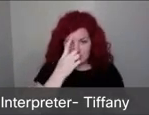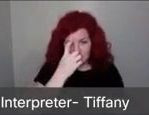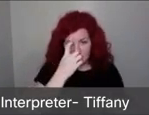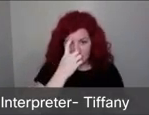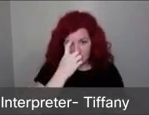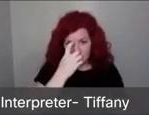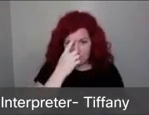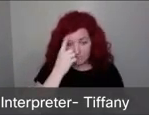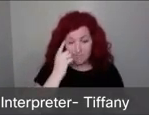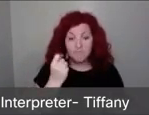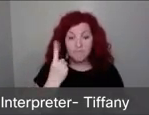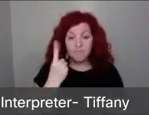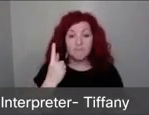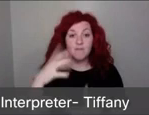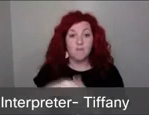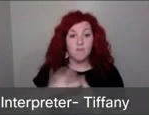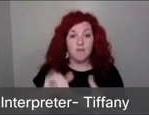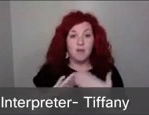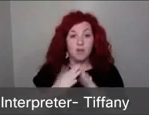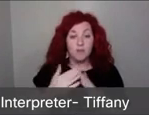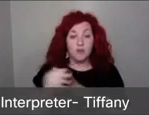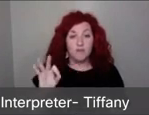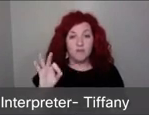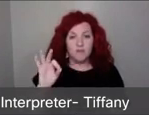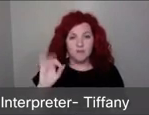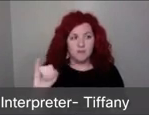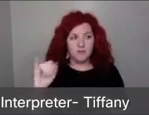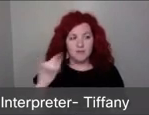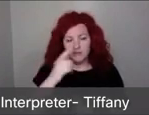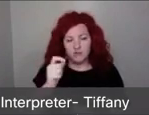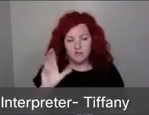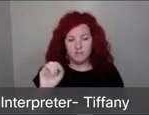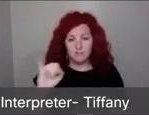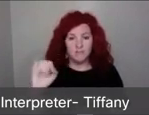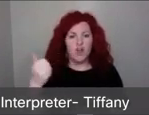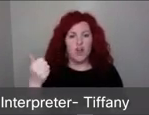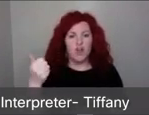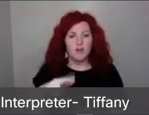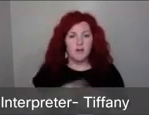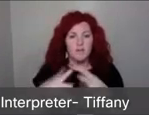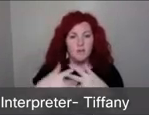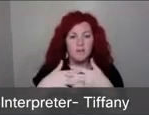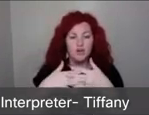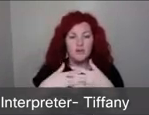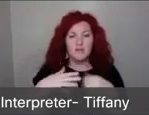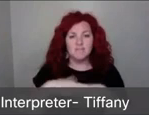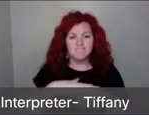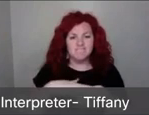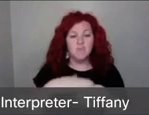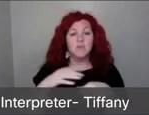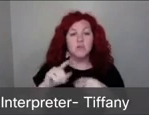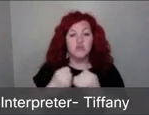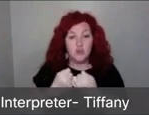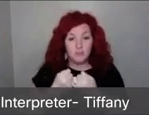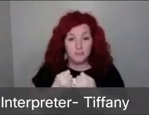Being in this type of community of interest of other Native American tribes, such as those that speak the same